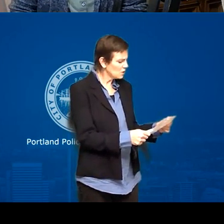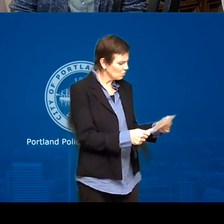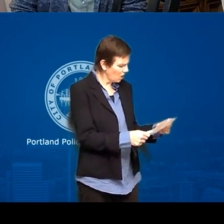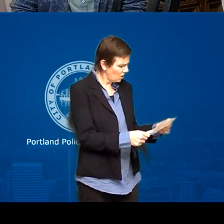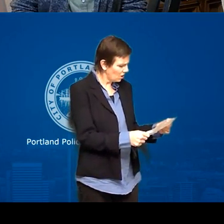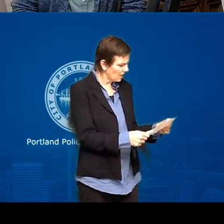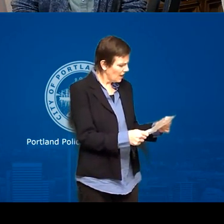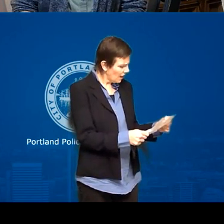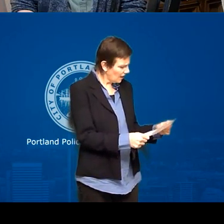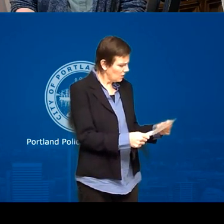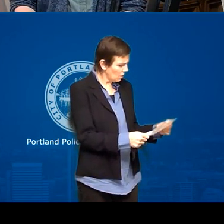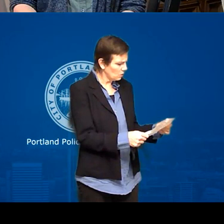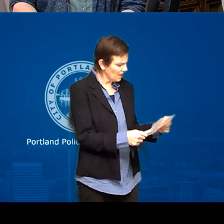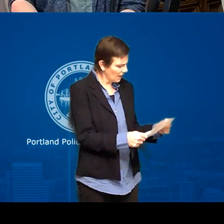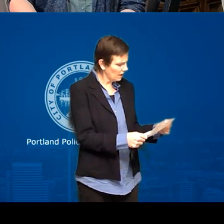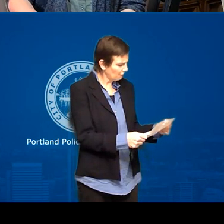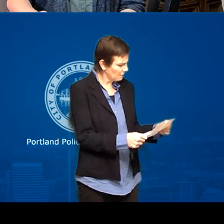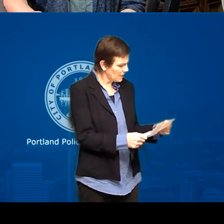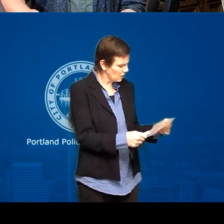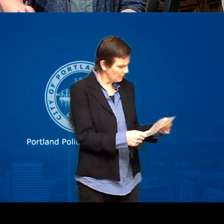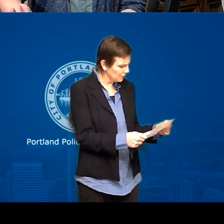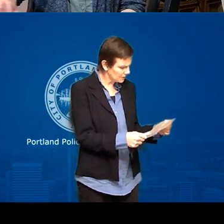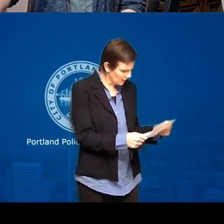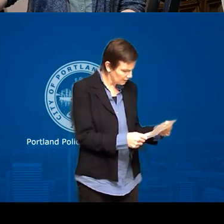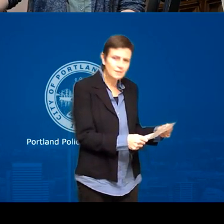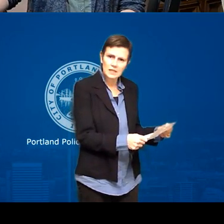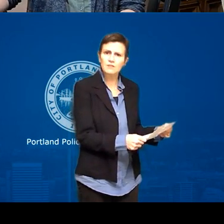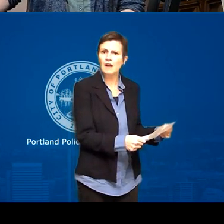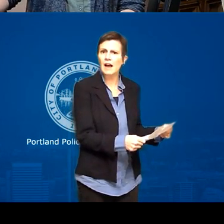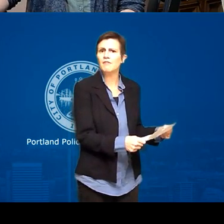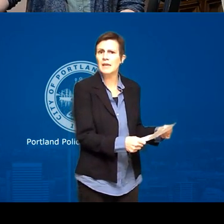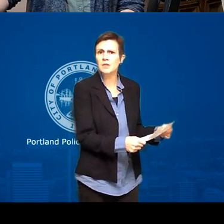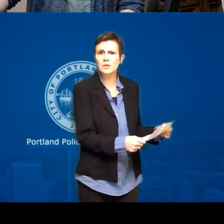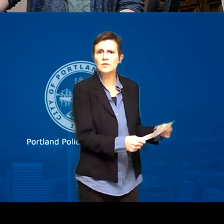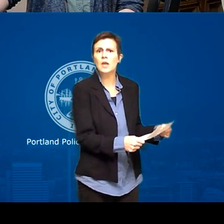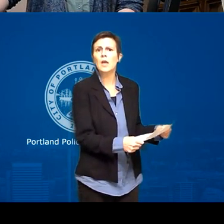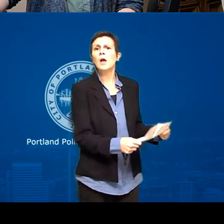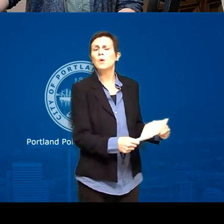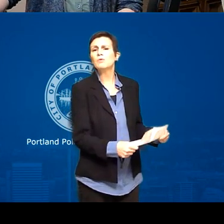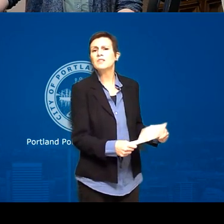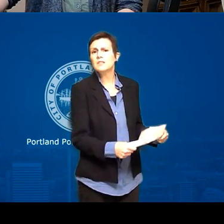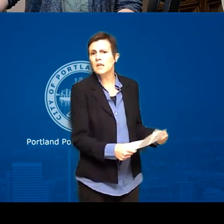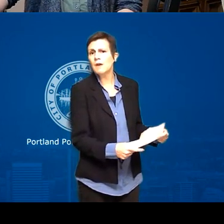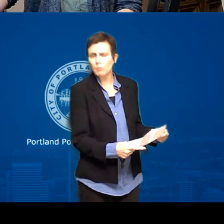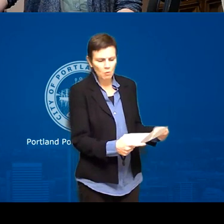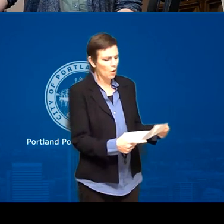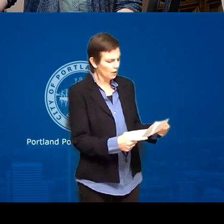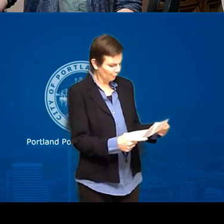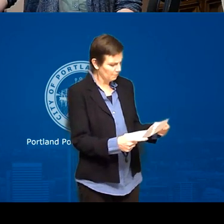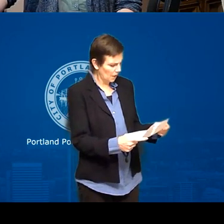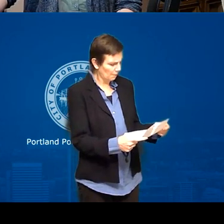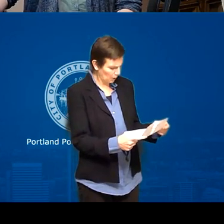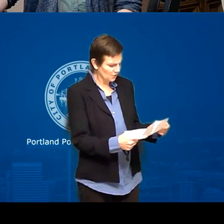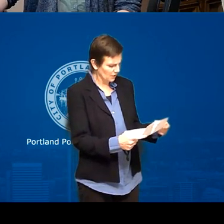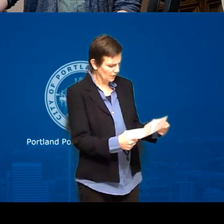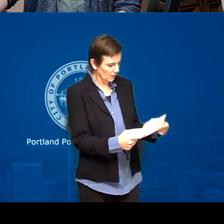This was wrong. Anyone with any information about the death of these five bankers will receive a reward from